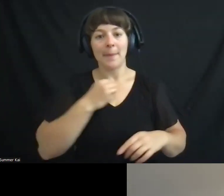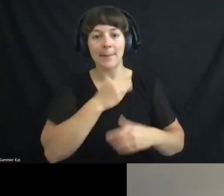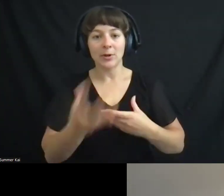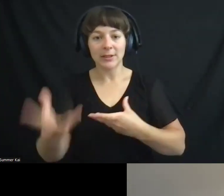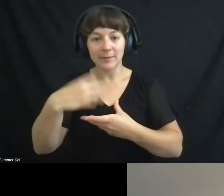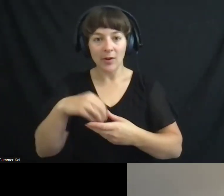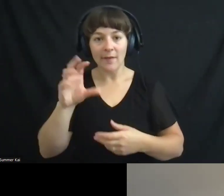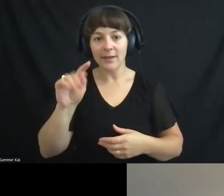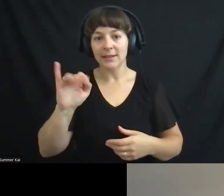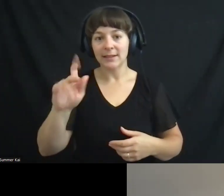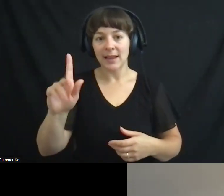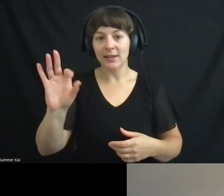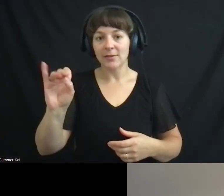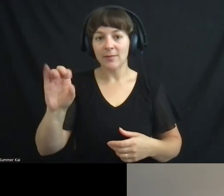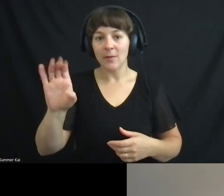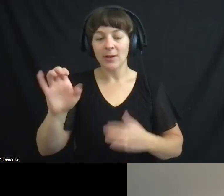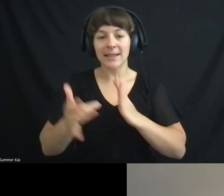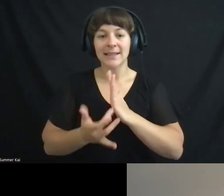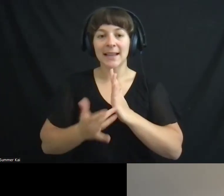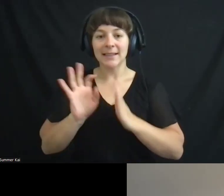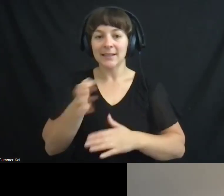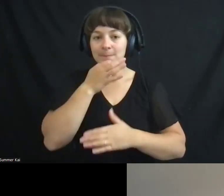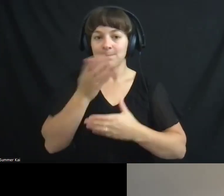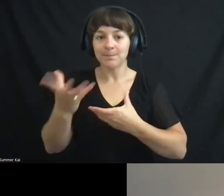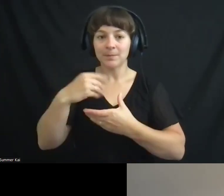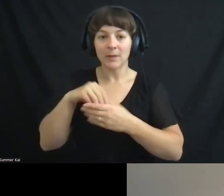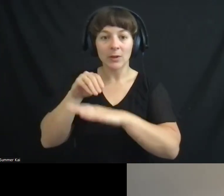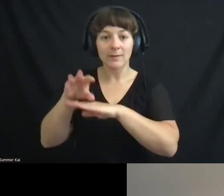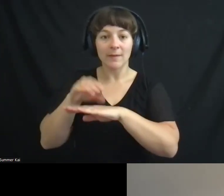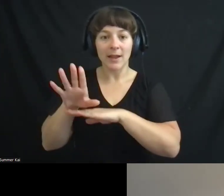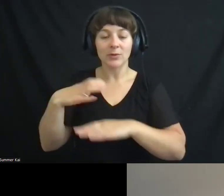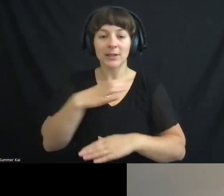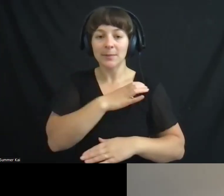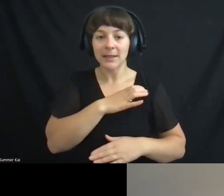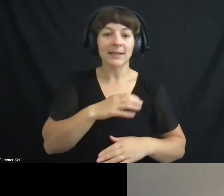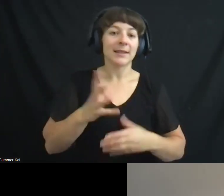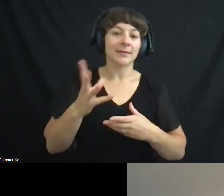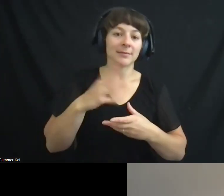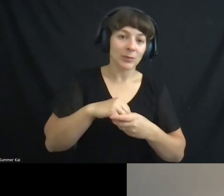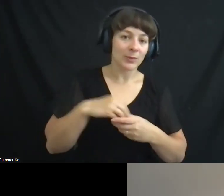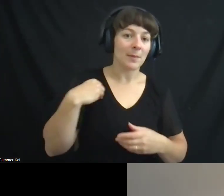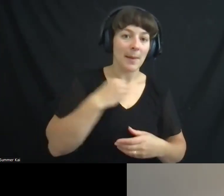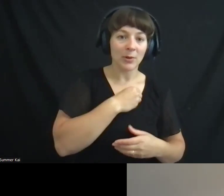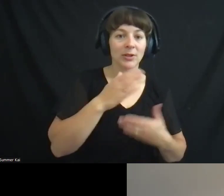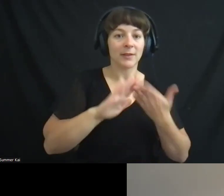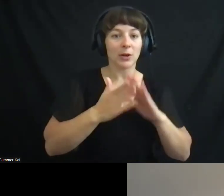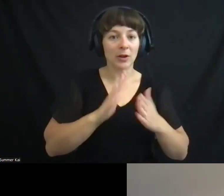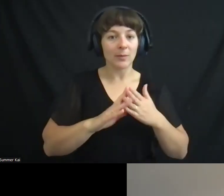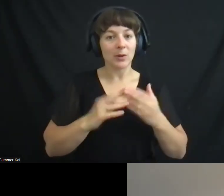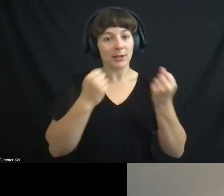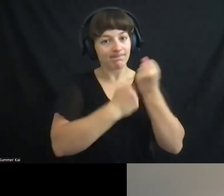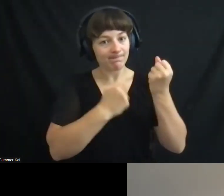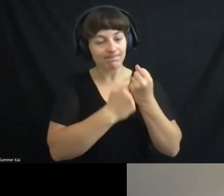task force and technical experts on the advisory committee and members of the community speaking up.